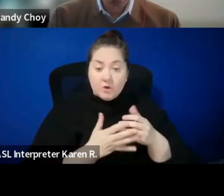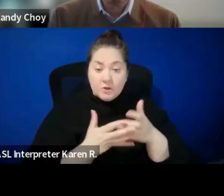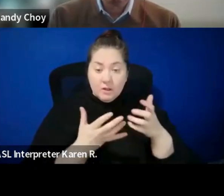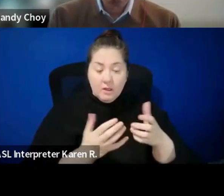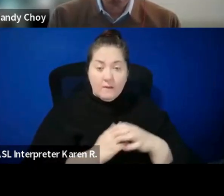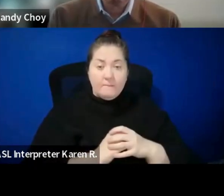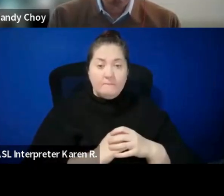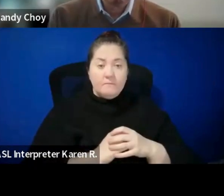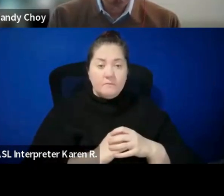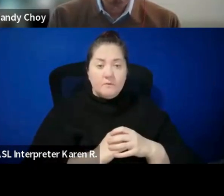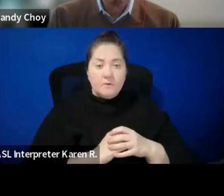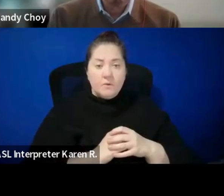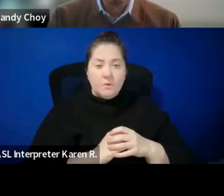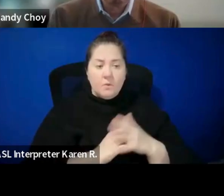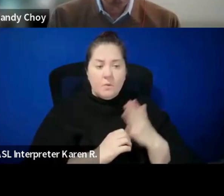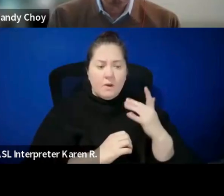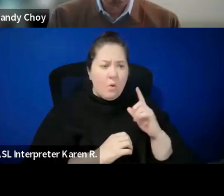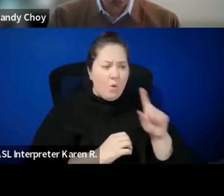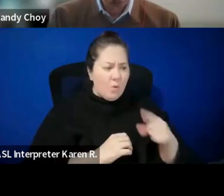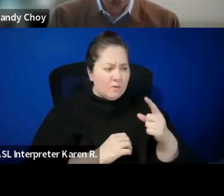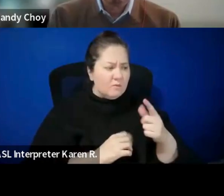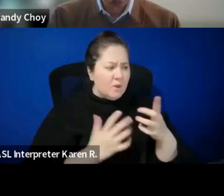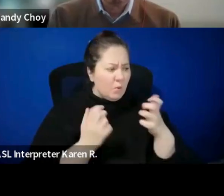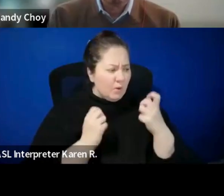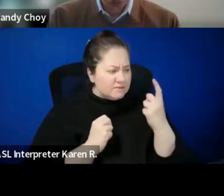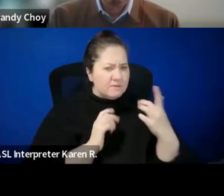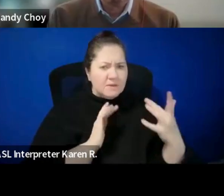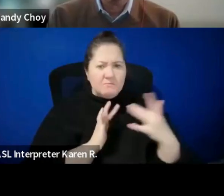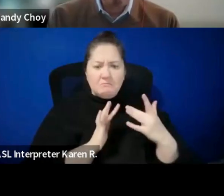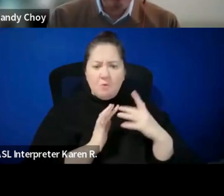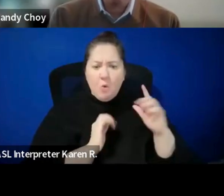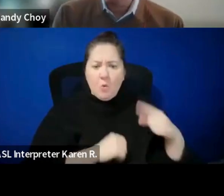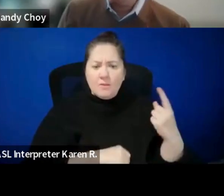lot, is why do they only get in touch with me when they want something?